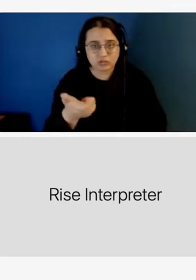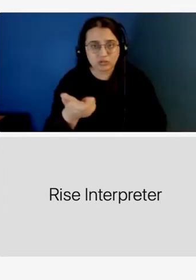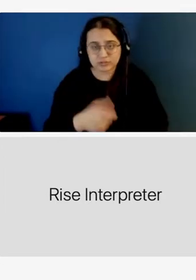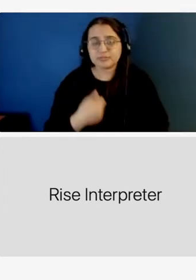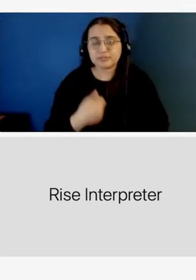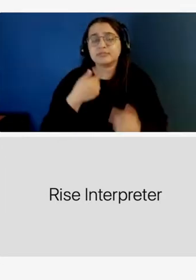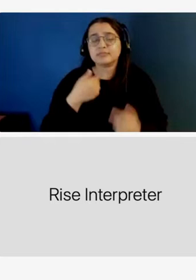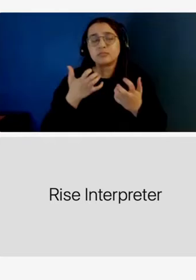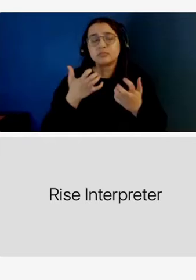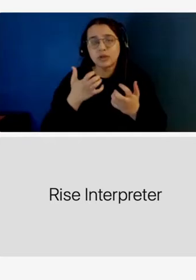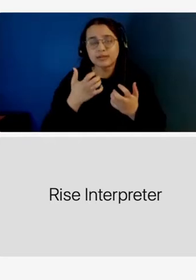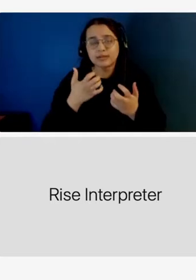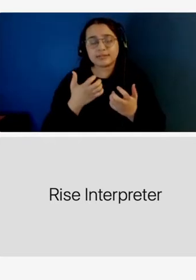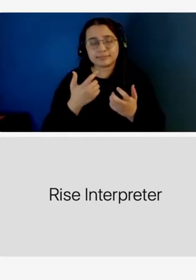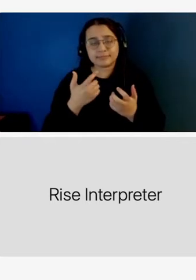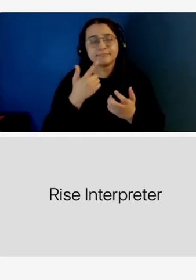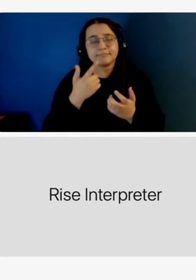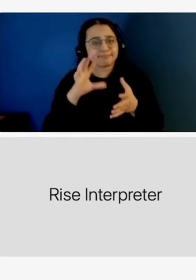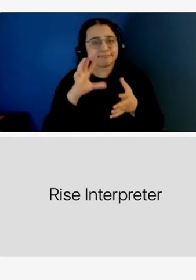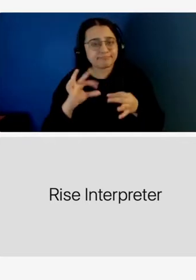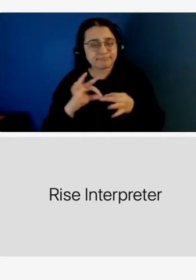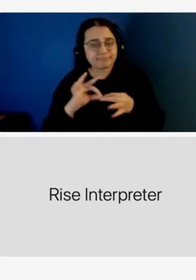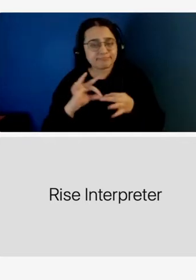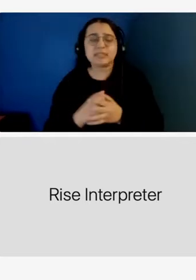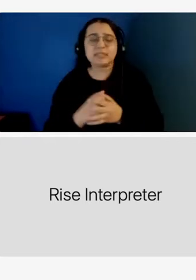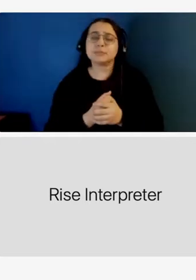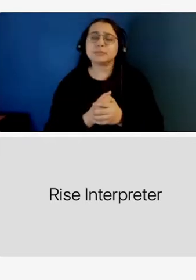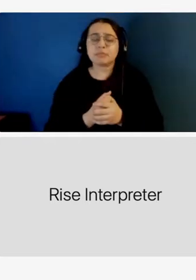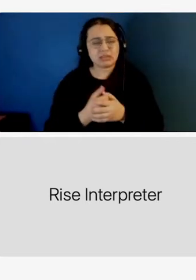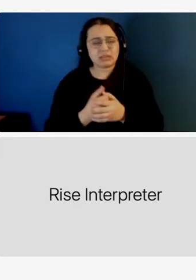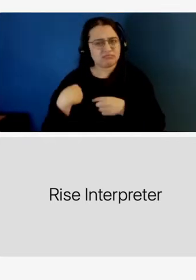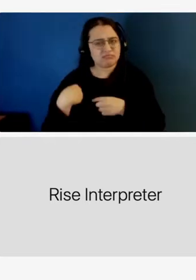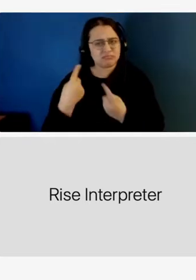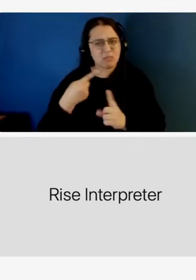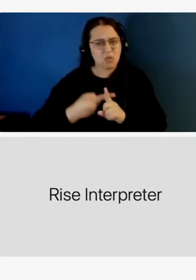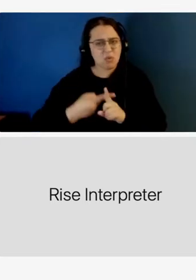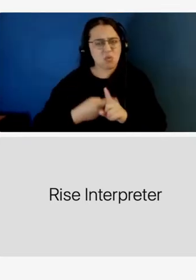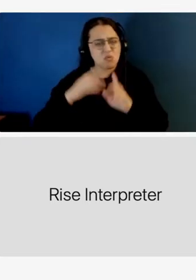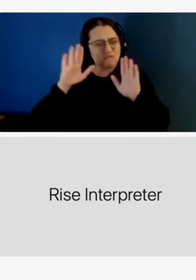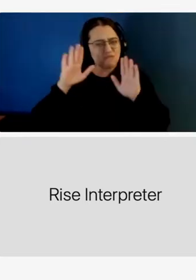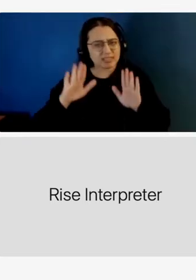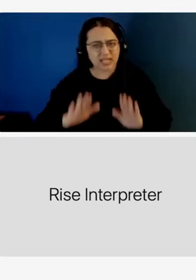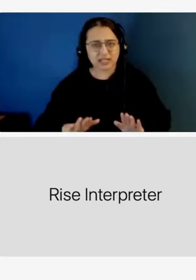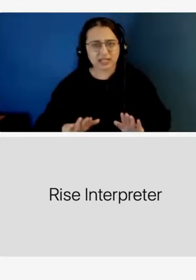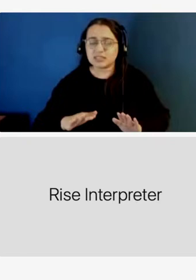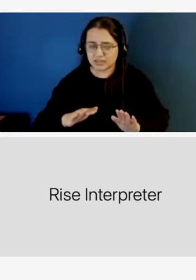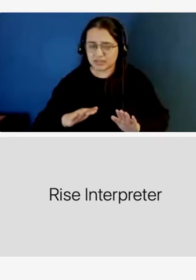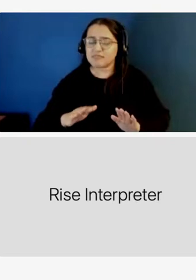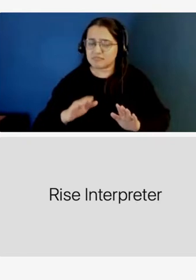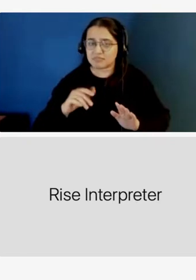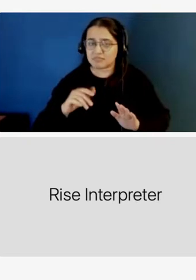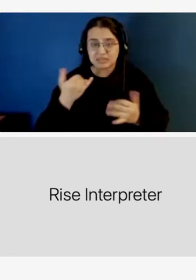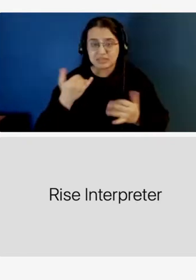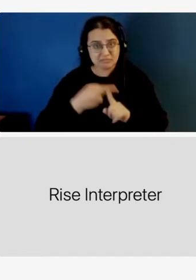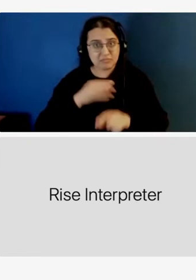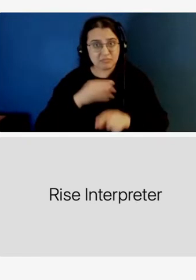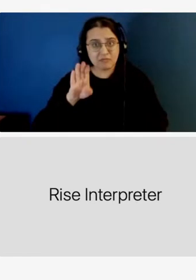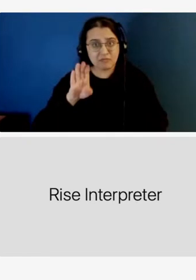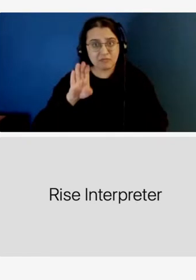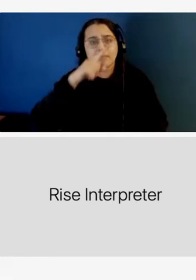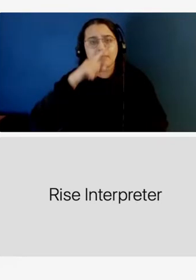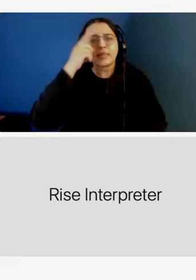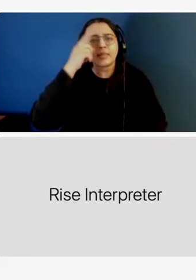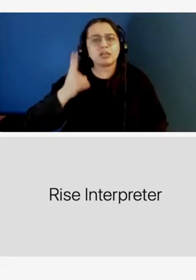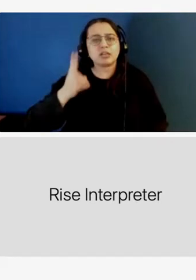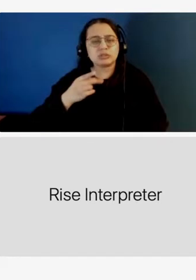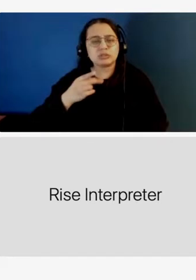a fantastic month, and it's going so fast. The month of February is Black History Month, as all of you know. And